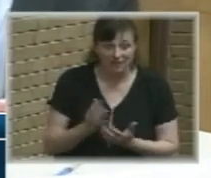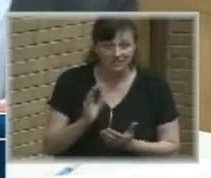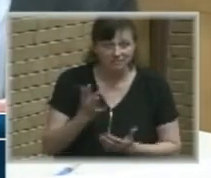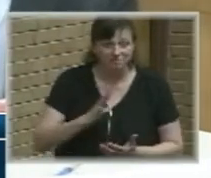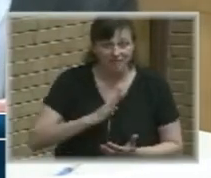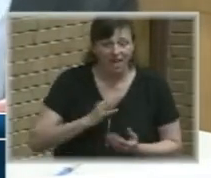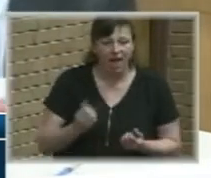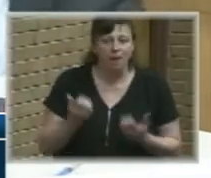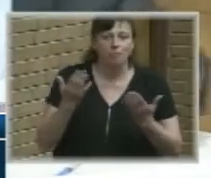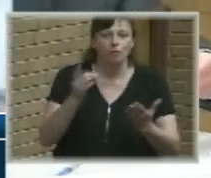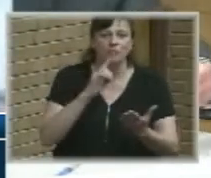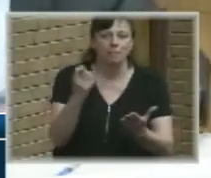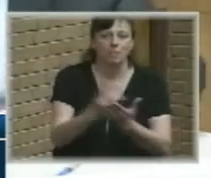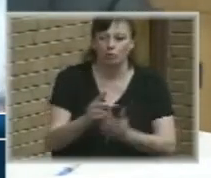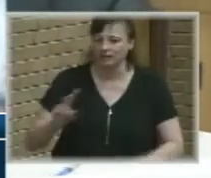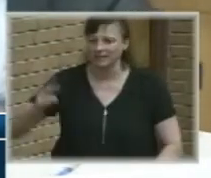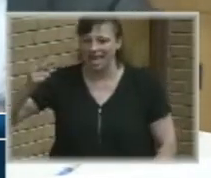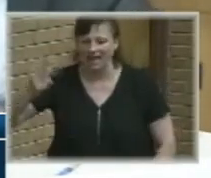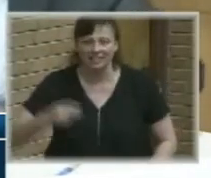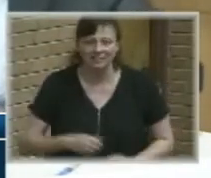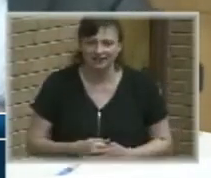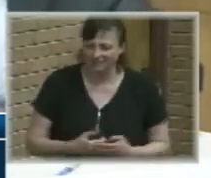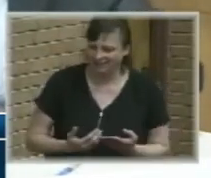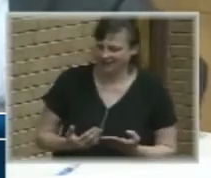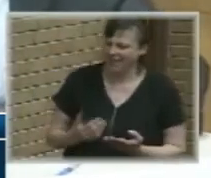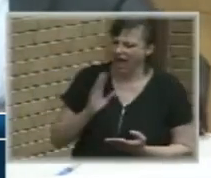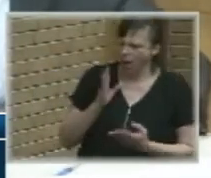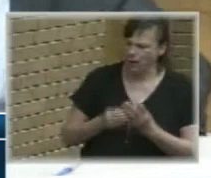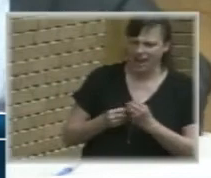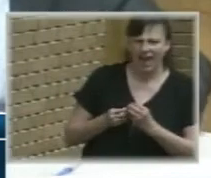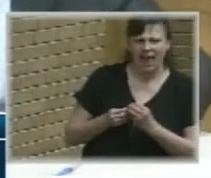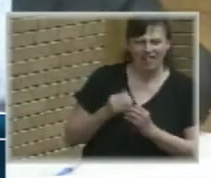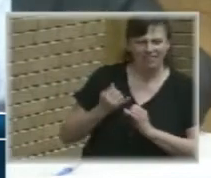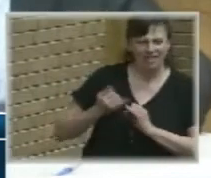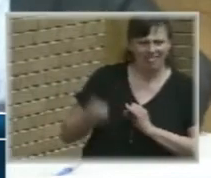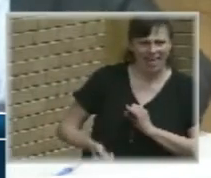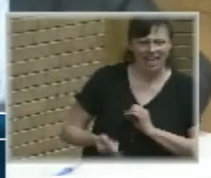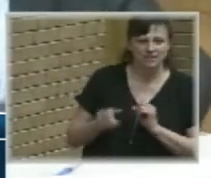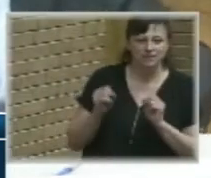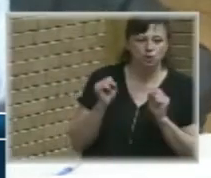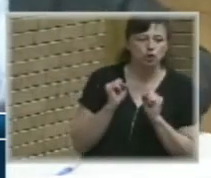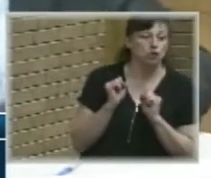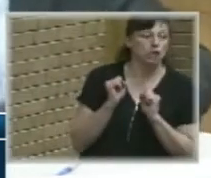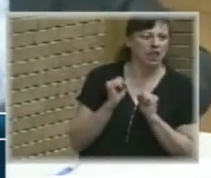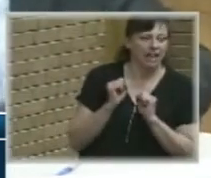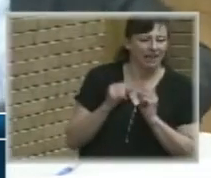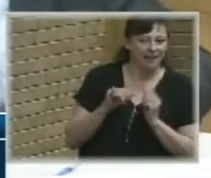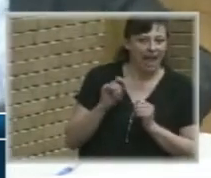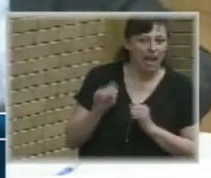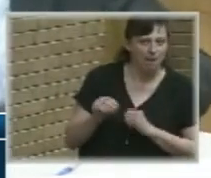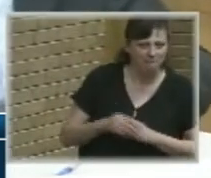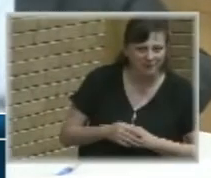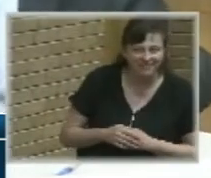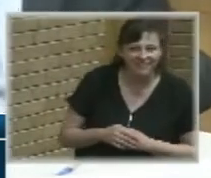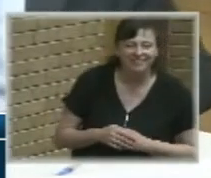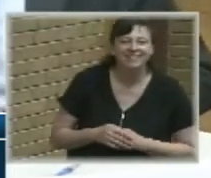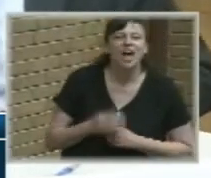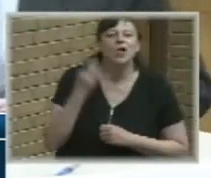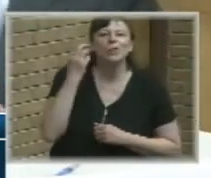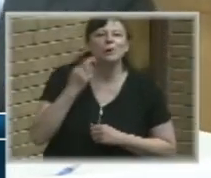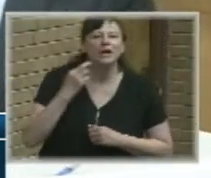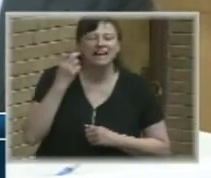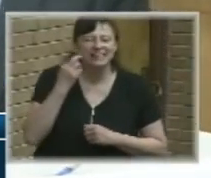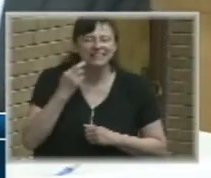move that they be approved. Second. I would note on that last chilling item, the